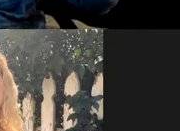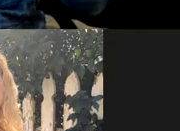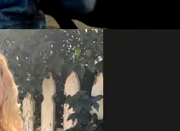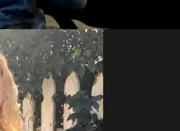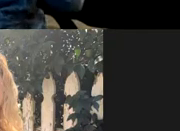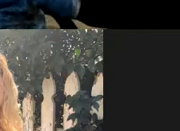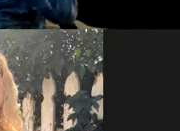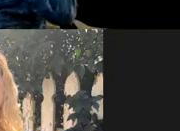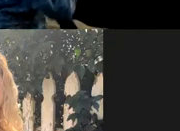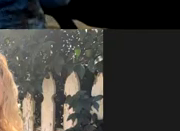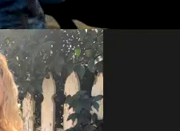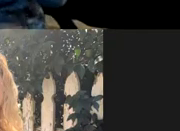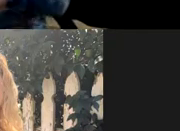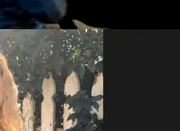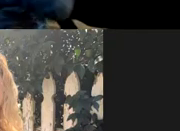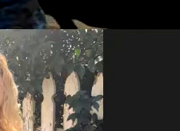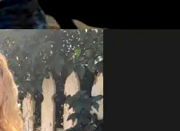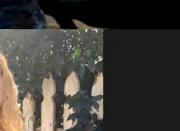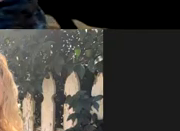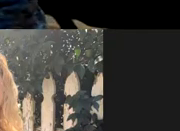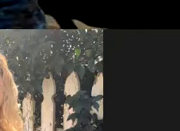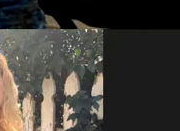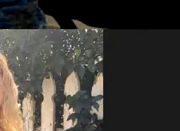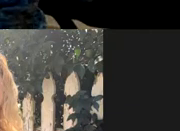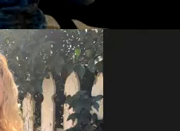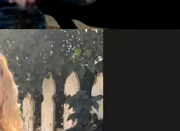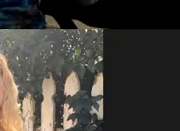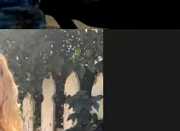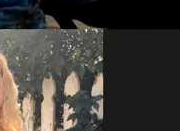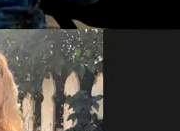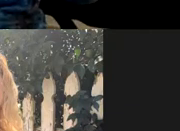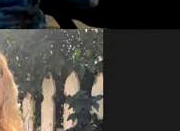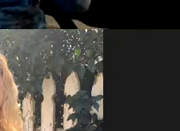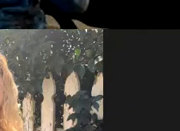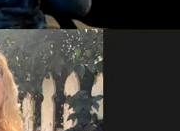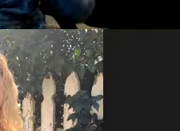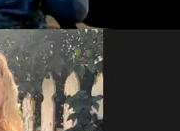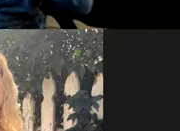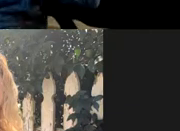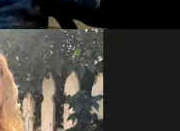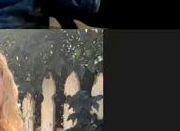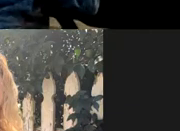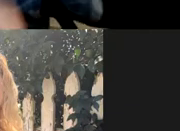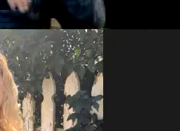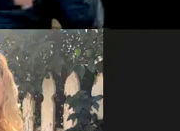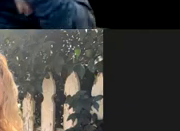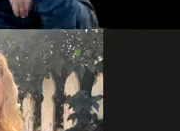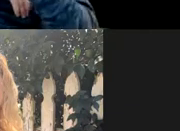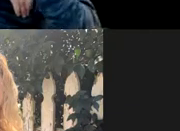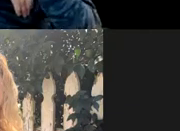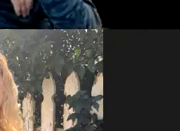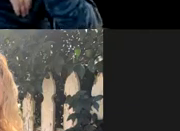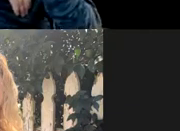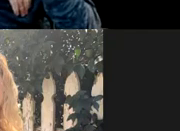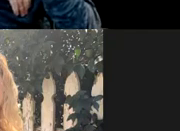to find that violation, which is how they got these source of funds cases. I